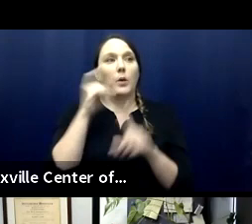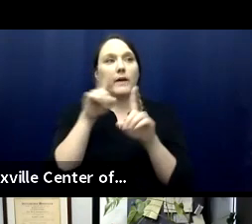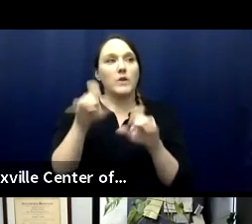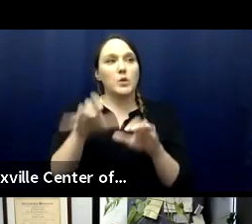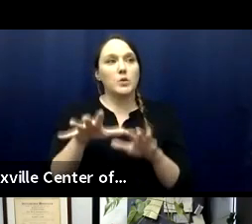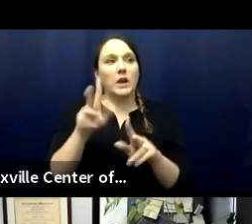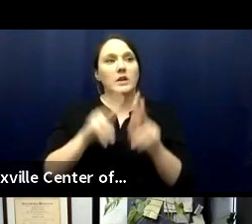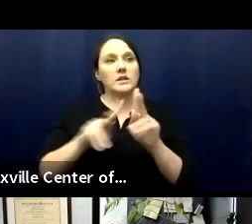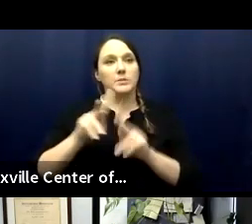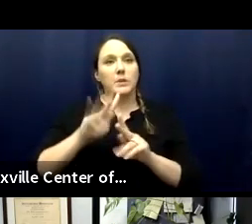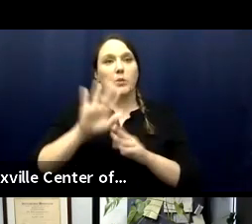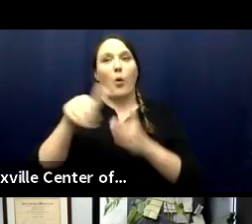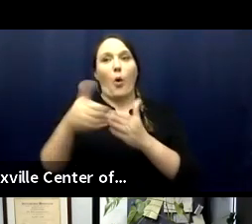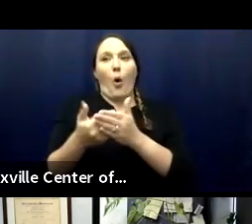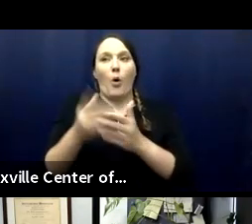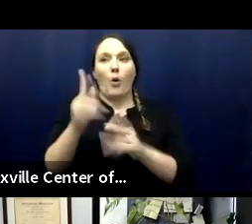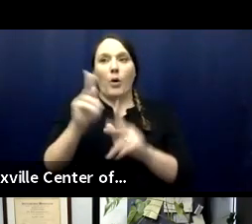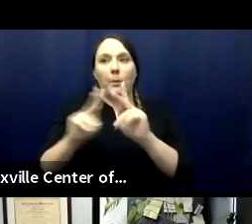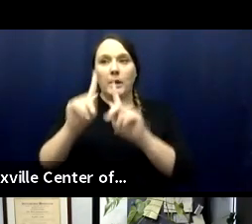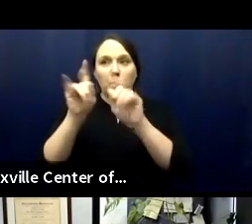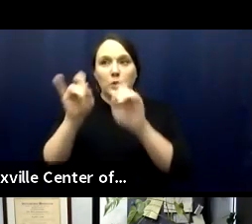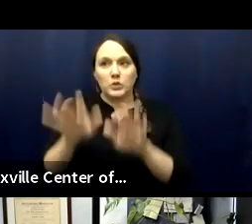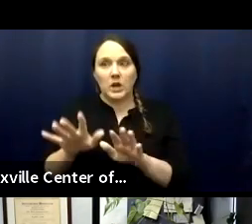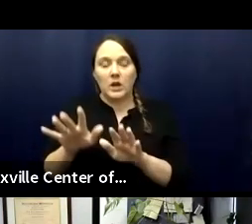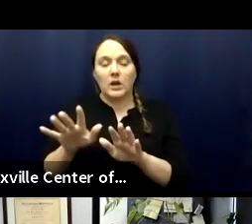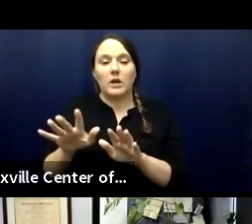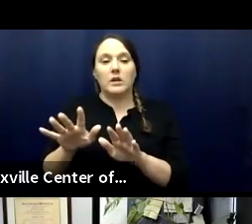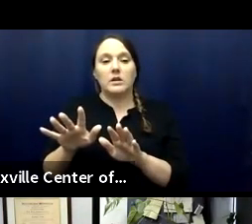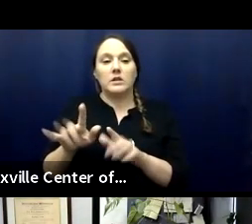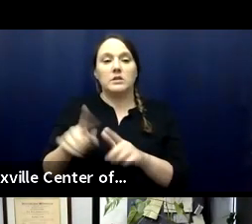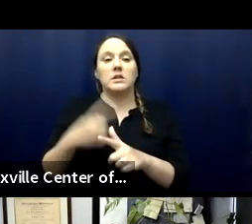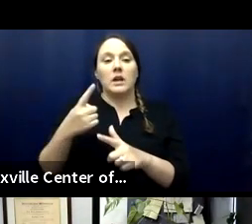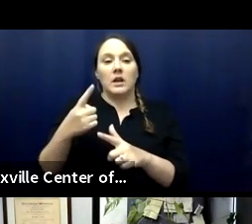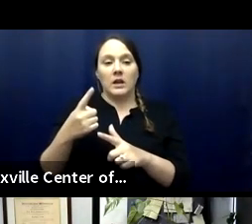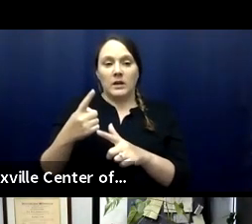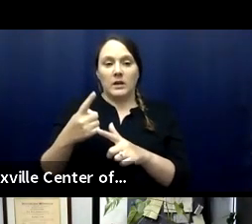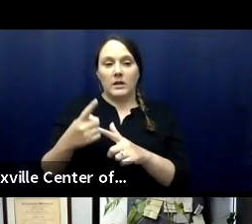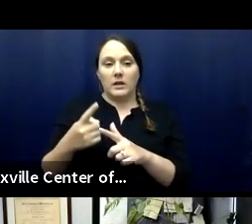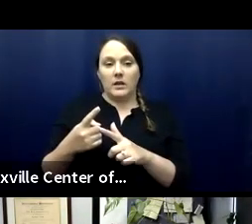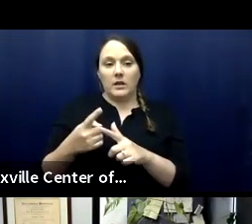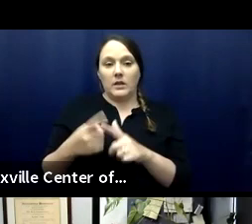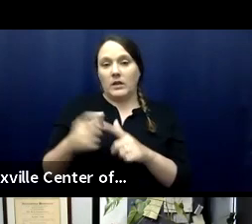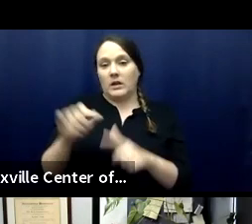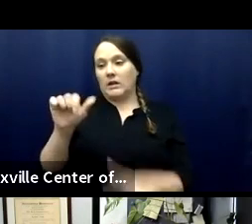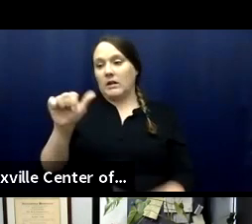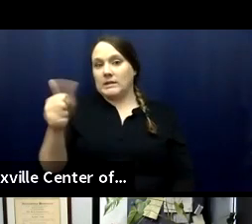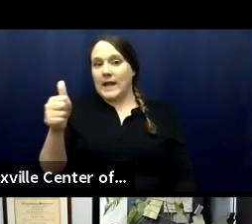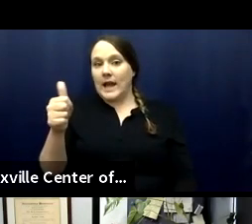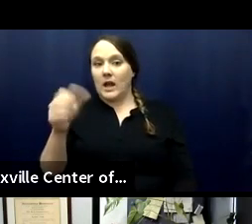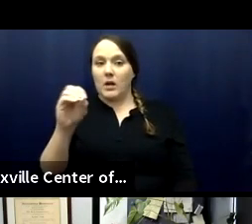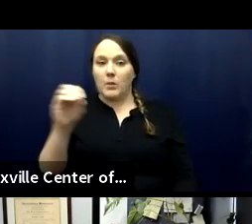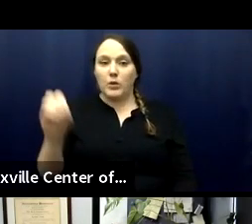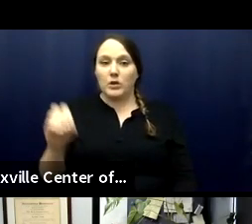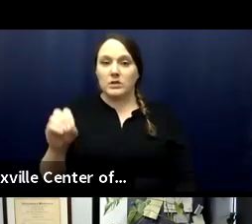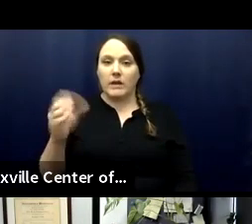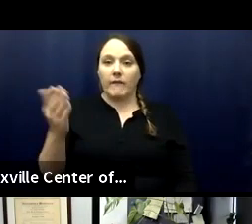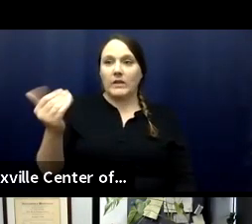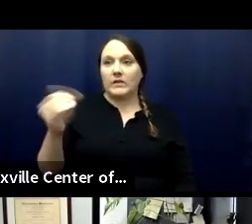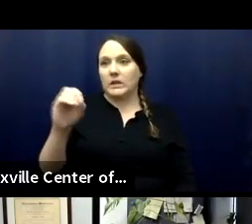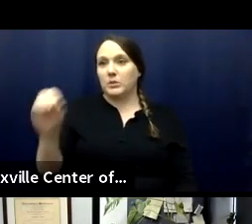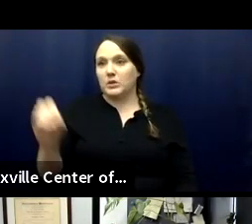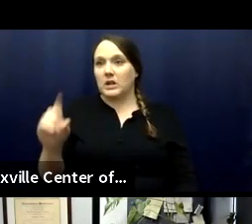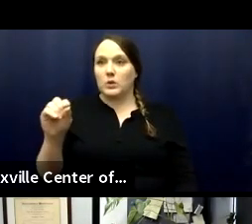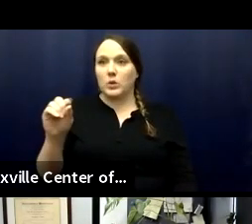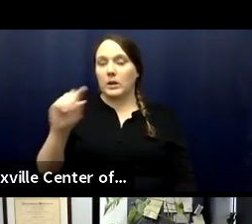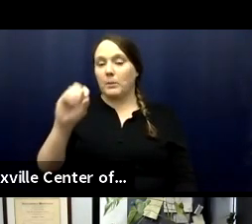people, and of all the people you're testing, you have 10% positive or 15% positive or